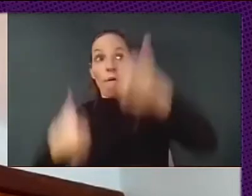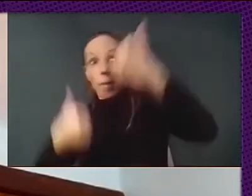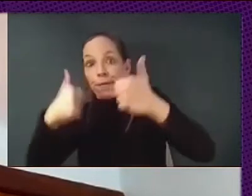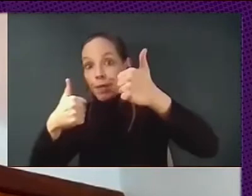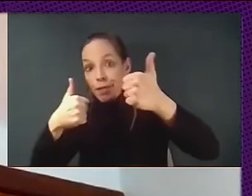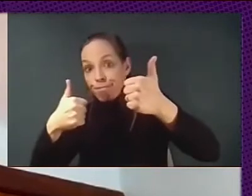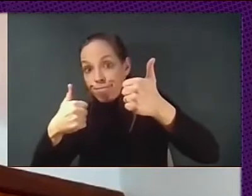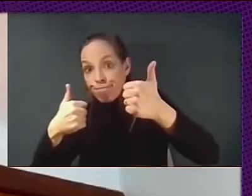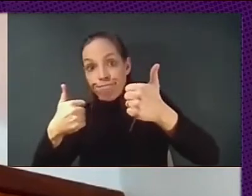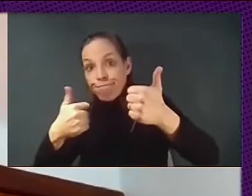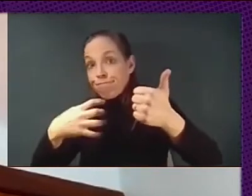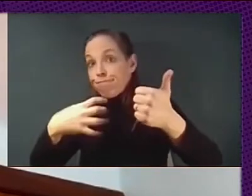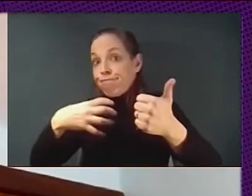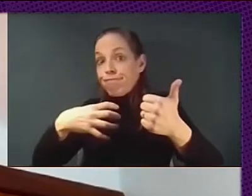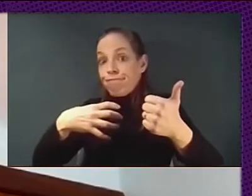is the problem that